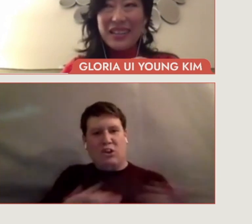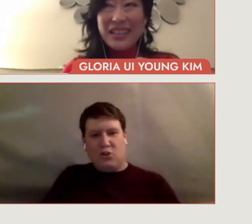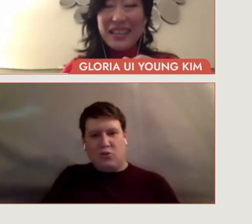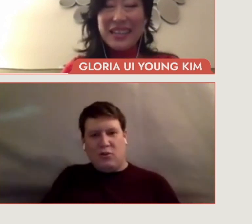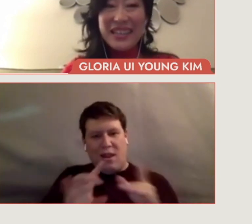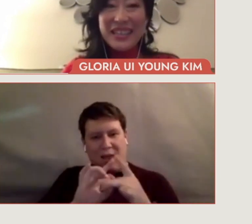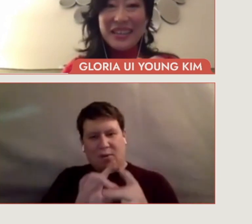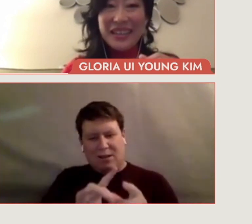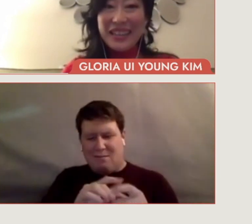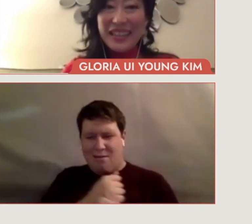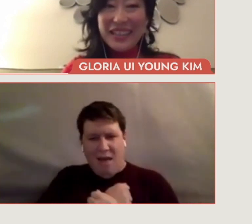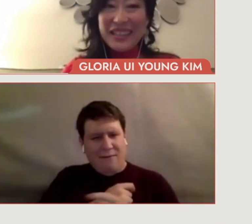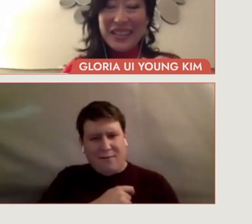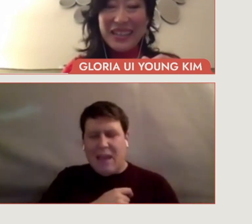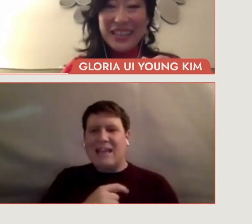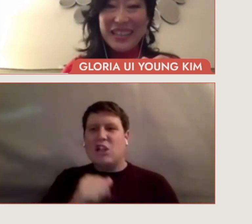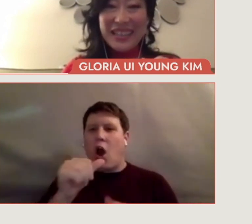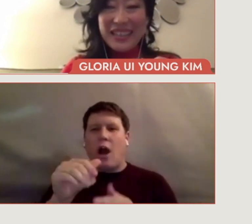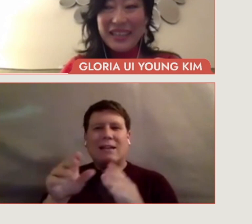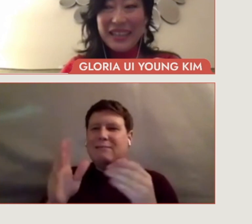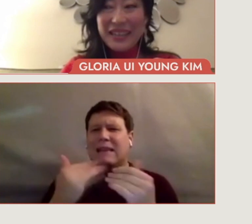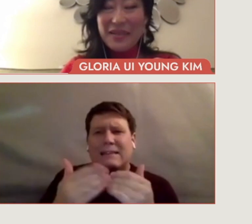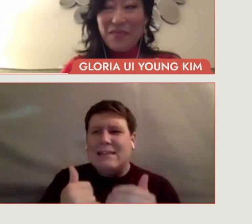it's not easy, it's not clean, it's not